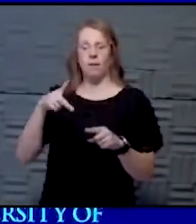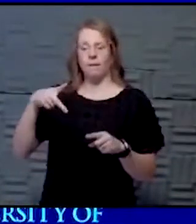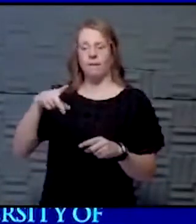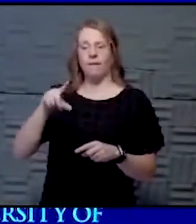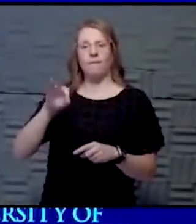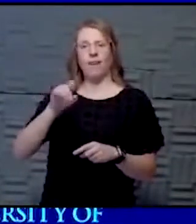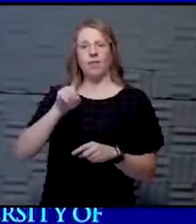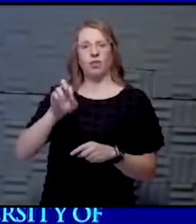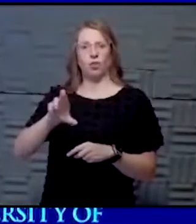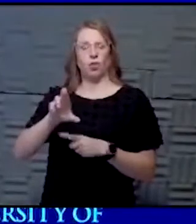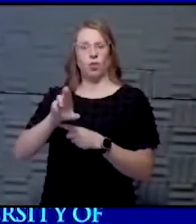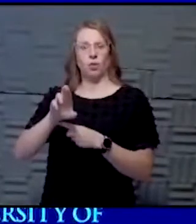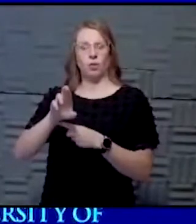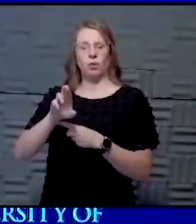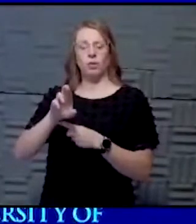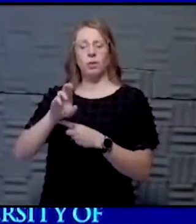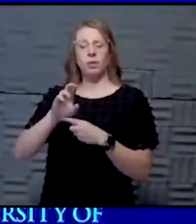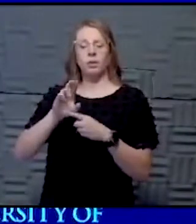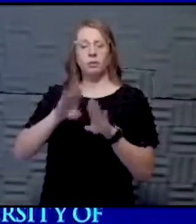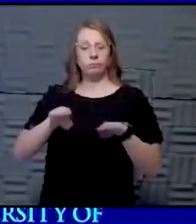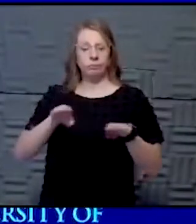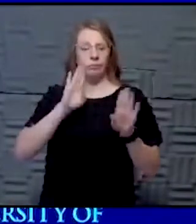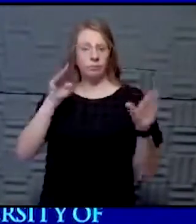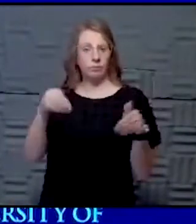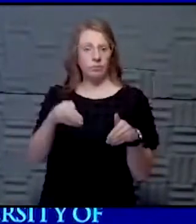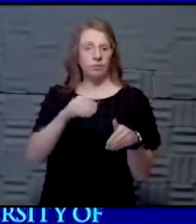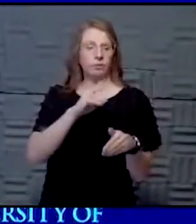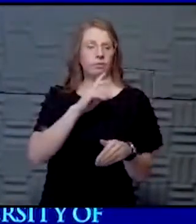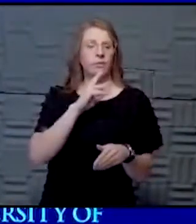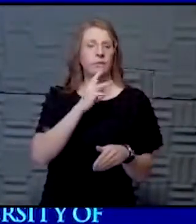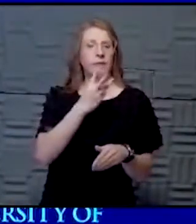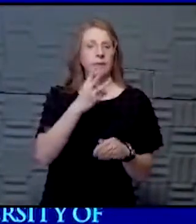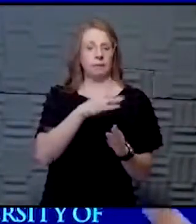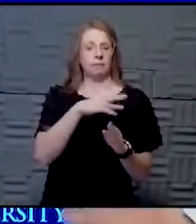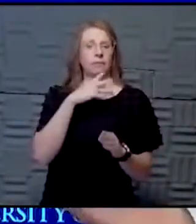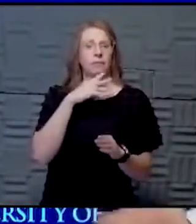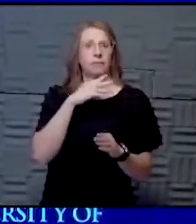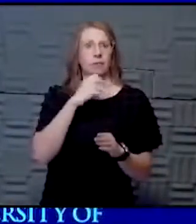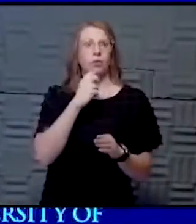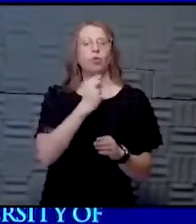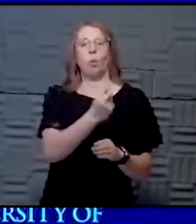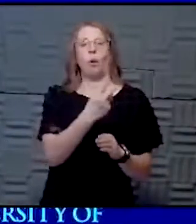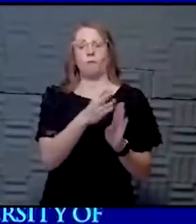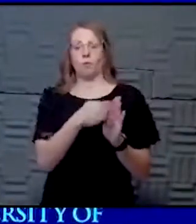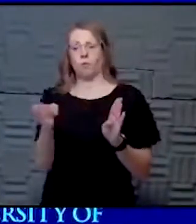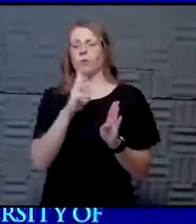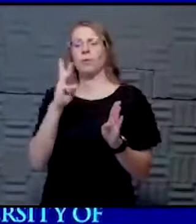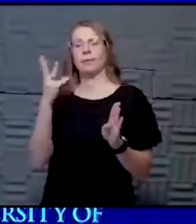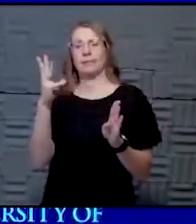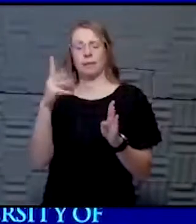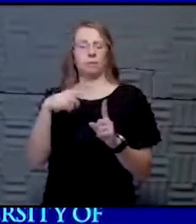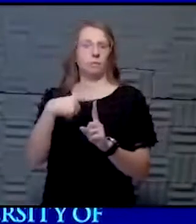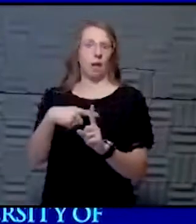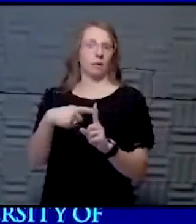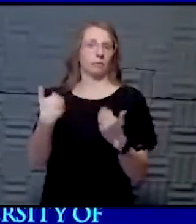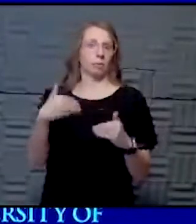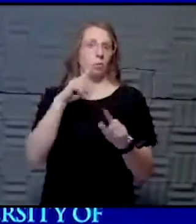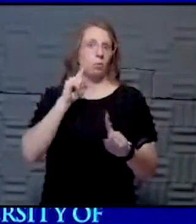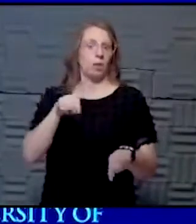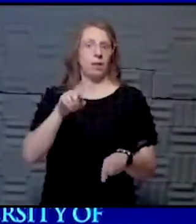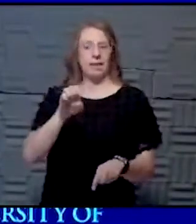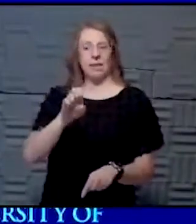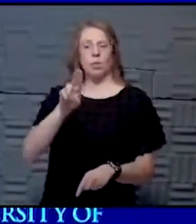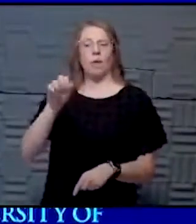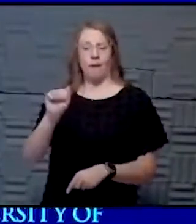Pfizer-BioNTech study looking at children from the ages of 12 to 16 was really positive, and hoping to have it get their